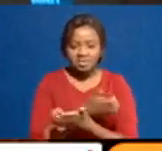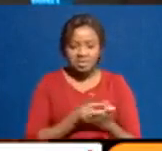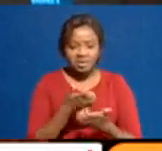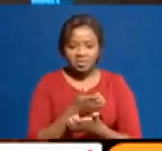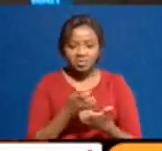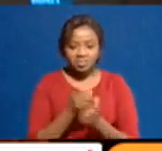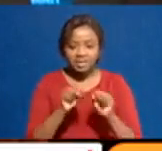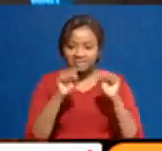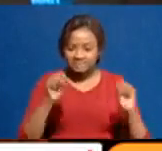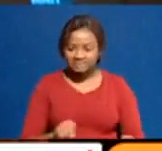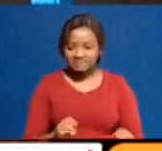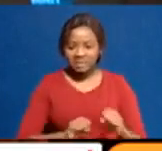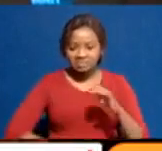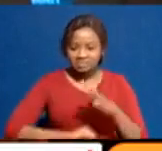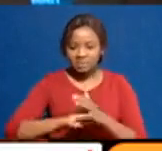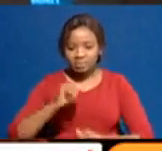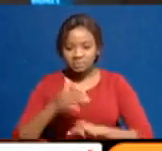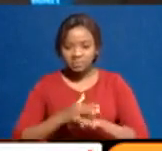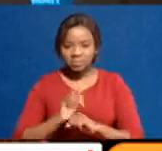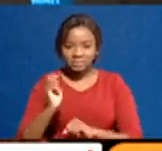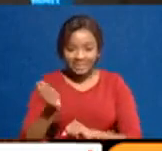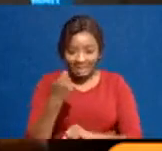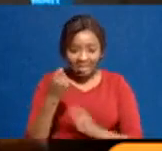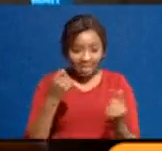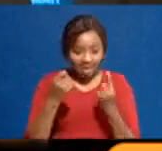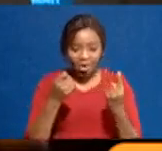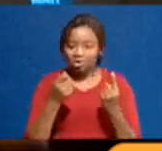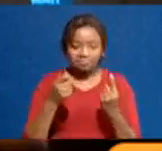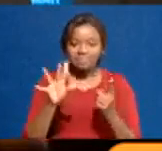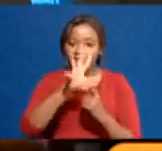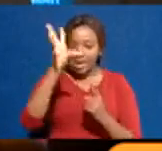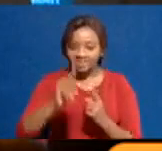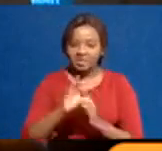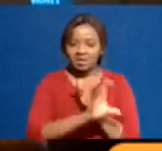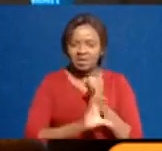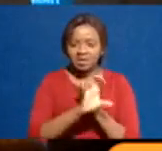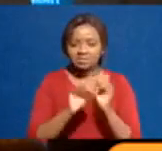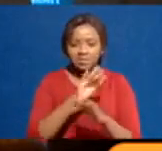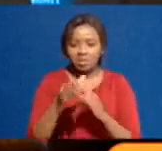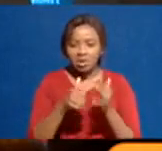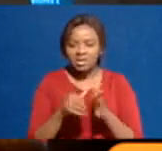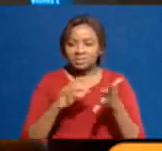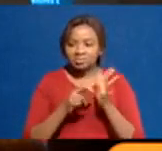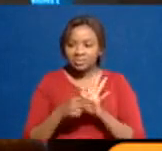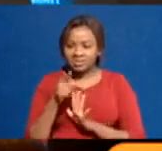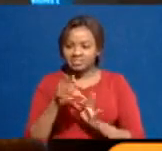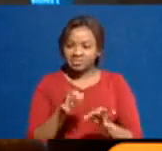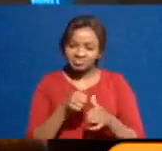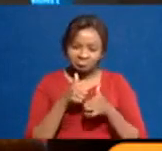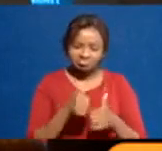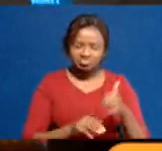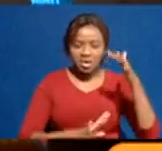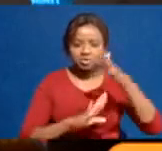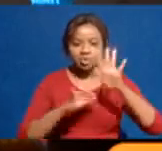Kenya and all people across the African continent. This agreement is a key pillar of Moderna's global public